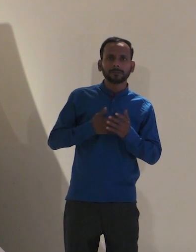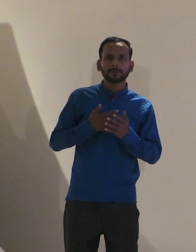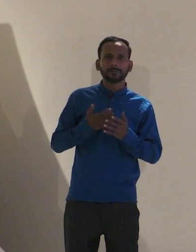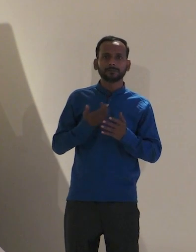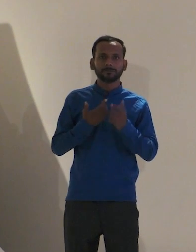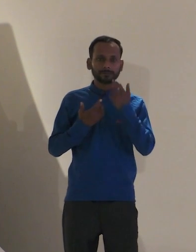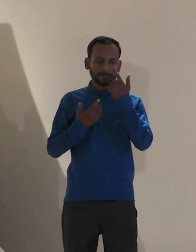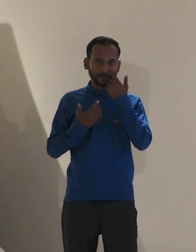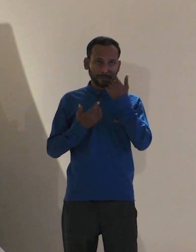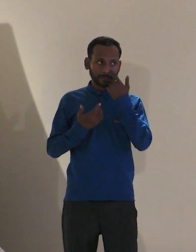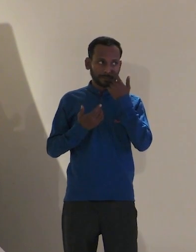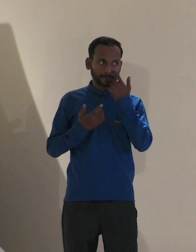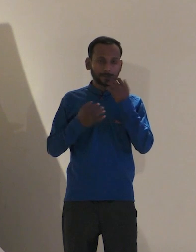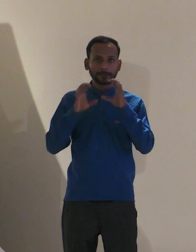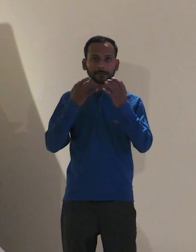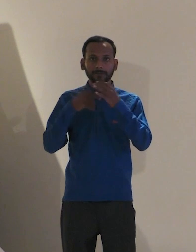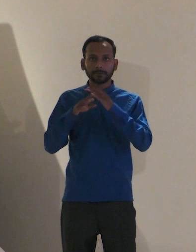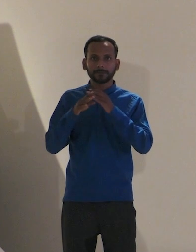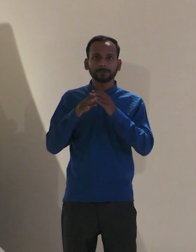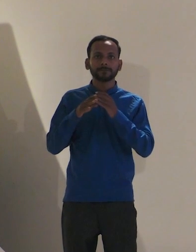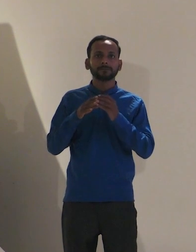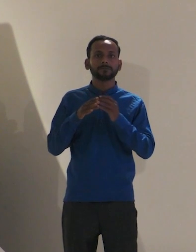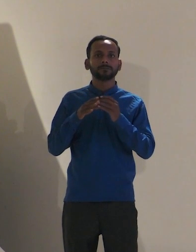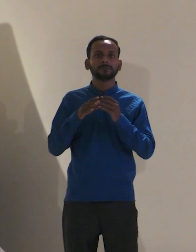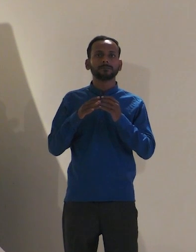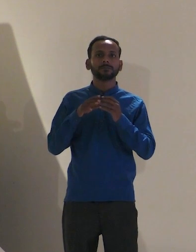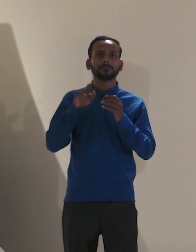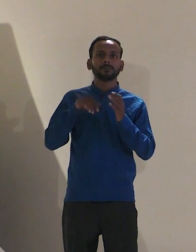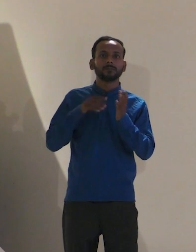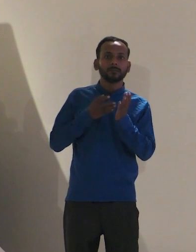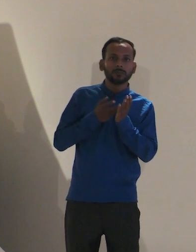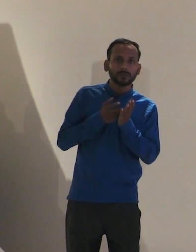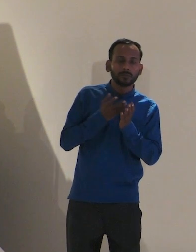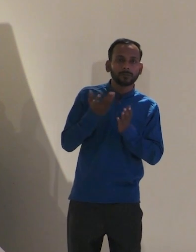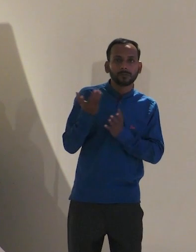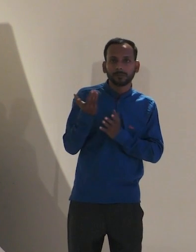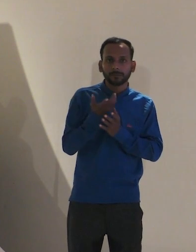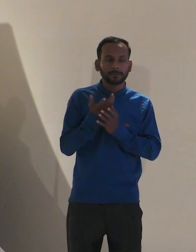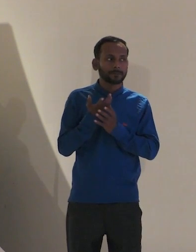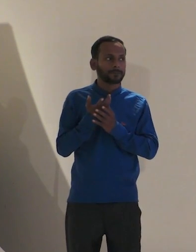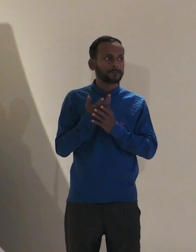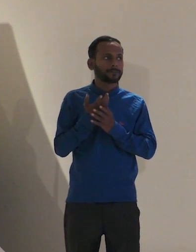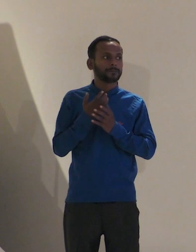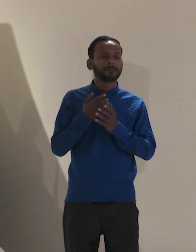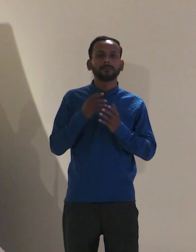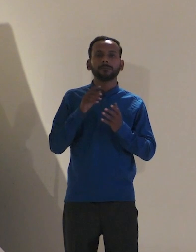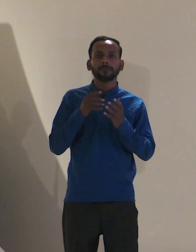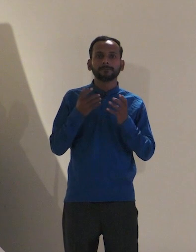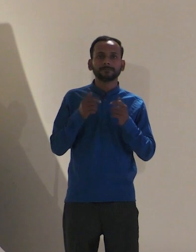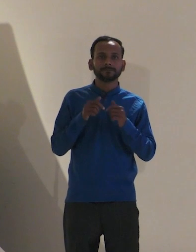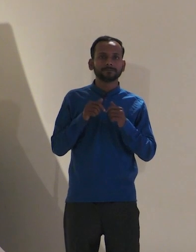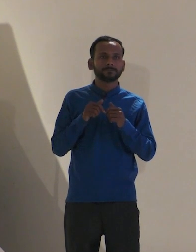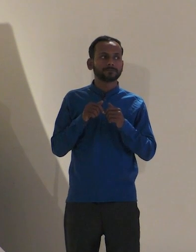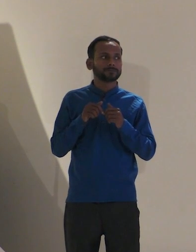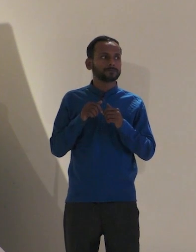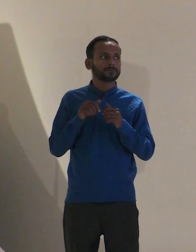patriarchal the classroom has always been, and how it was completely disintegrating because of something